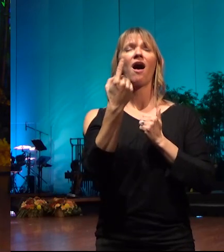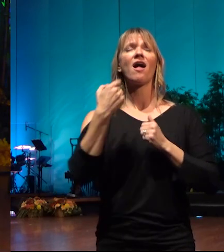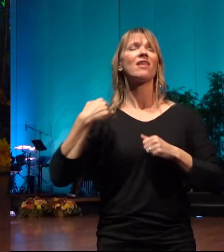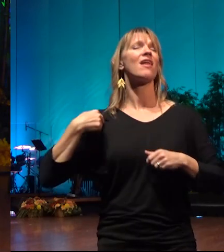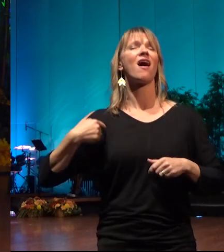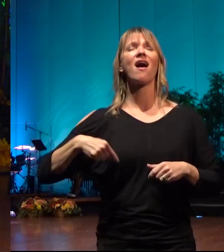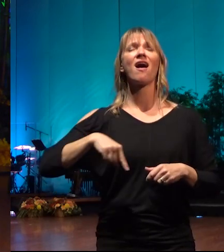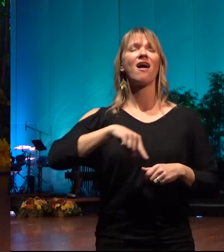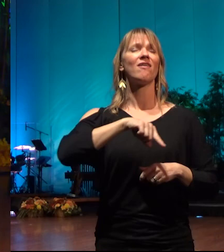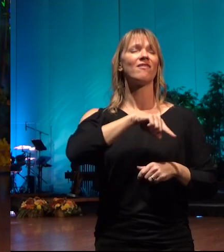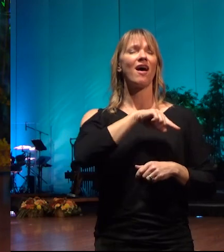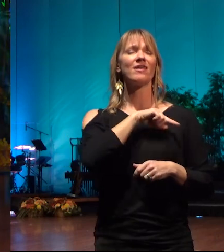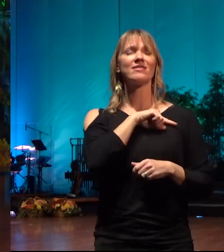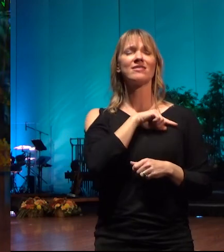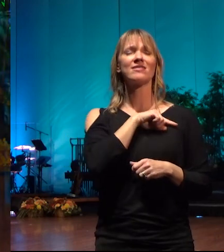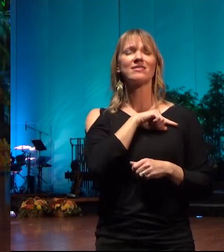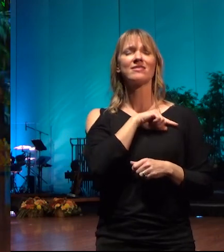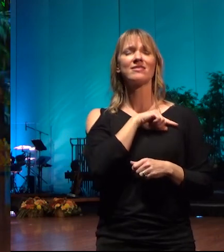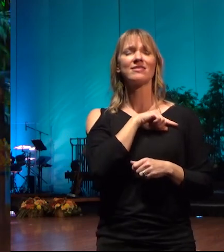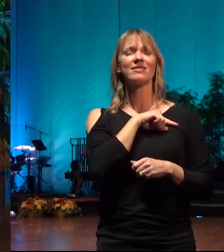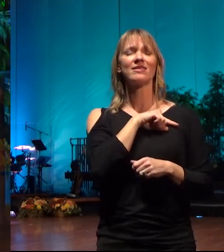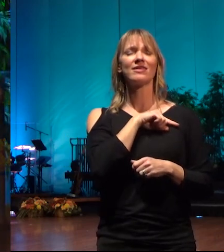wise.